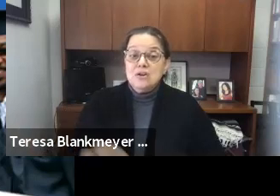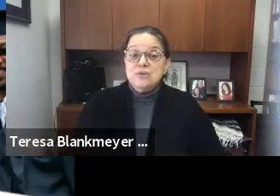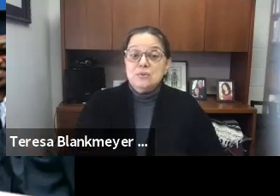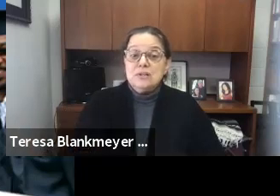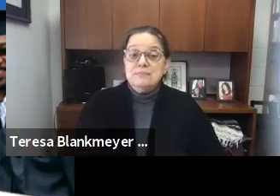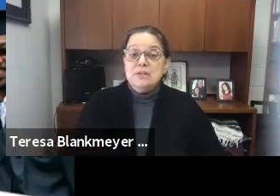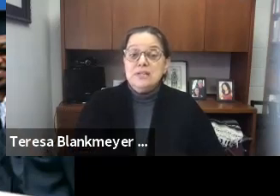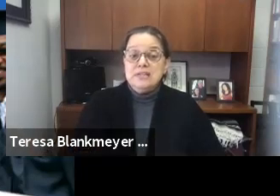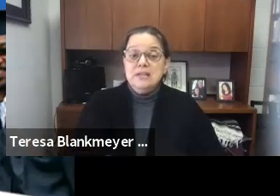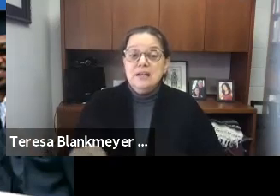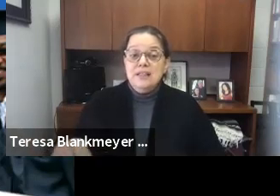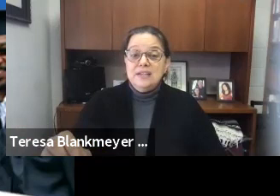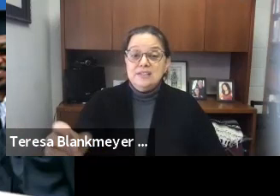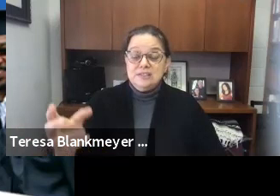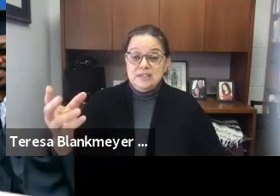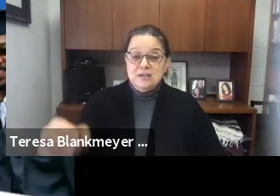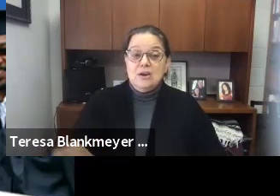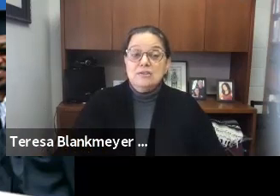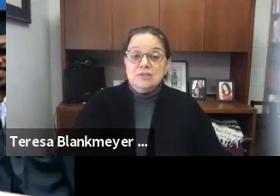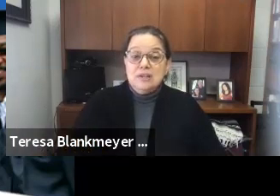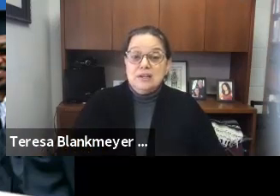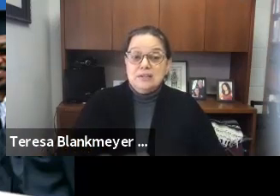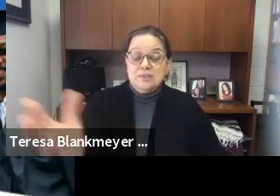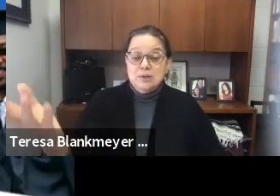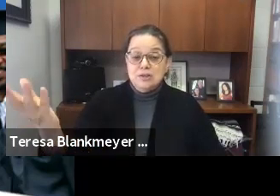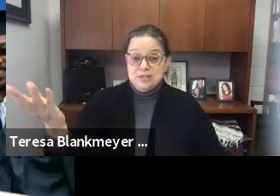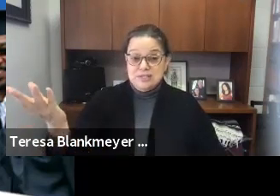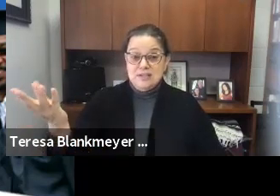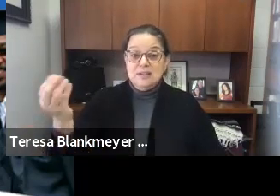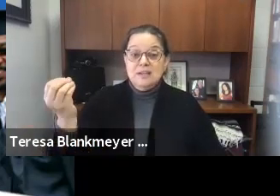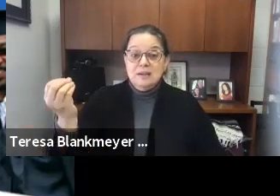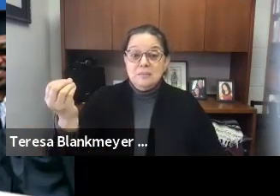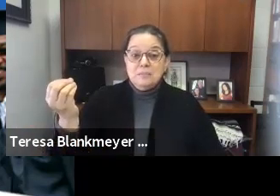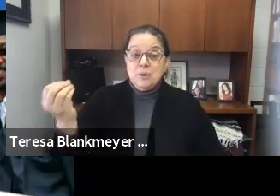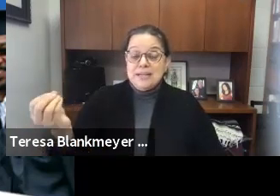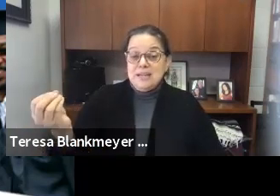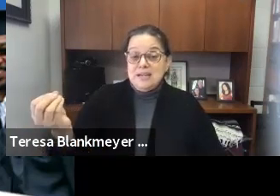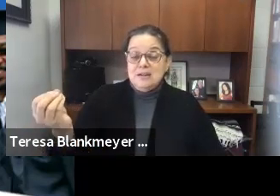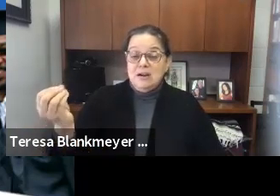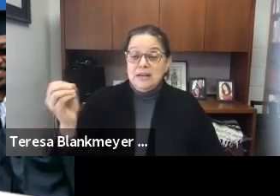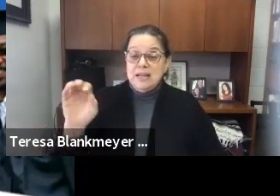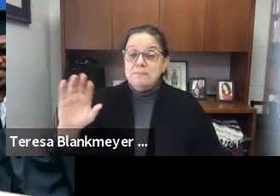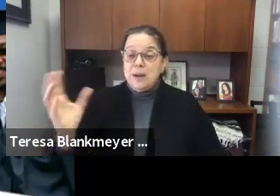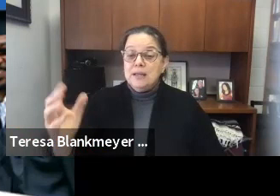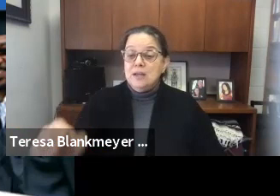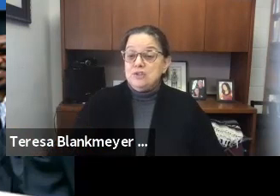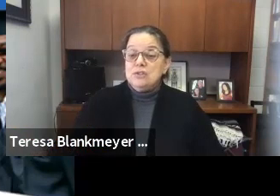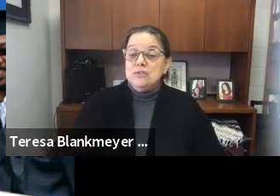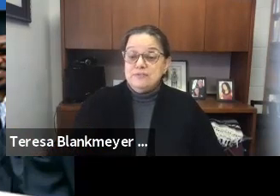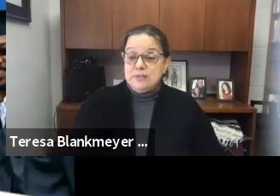a cultural community that is to a large extent predicated on a